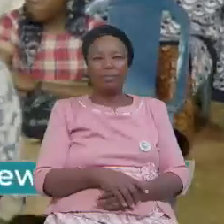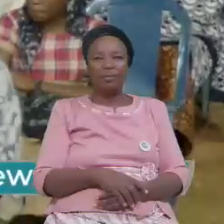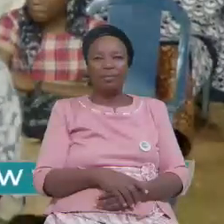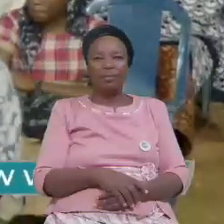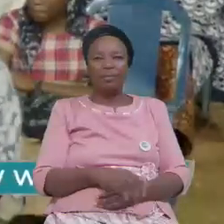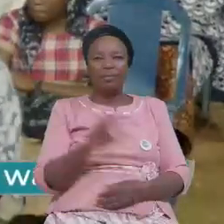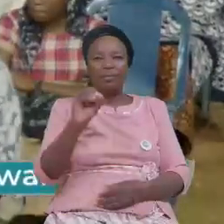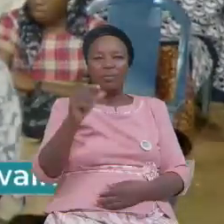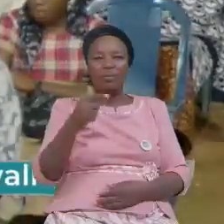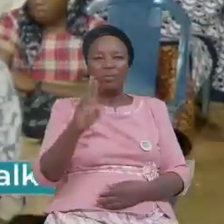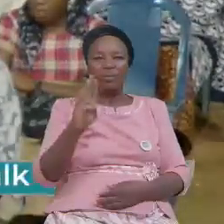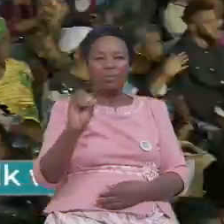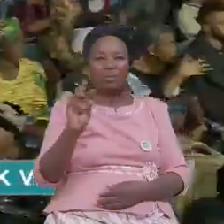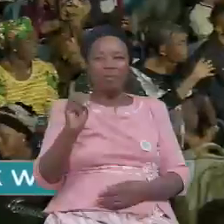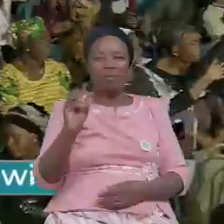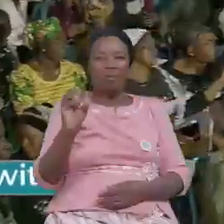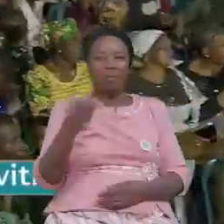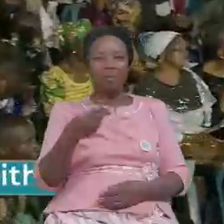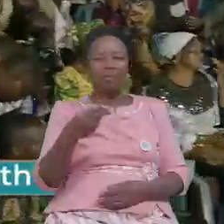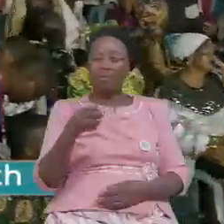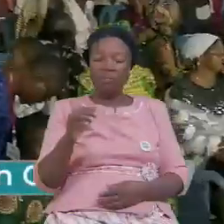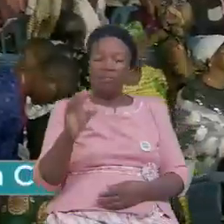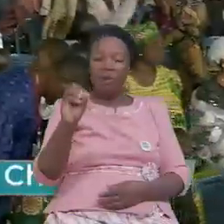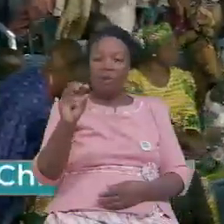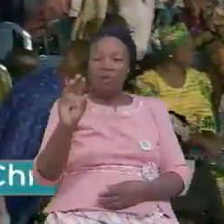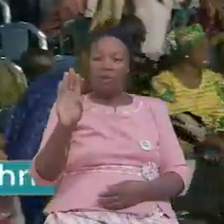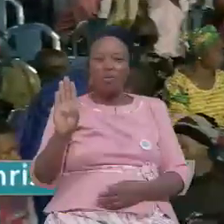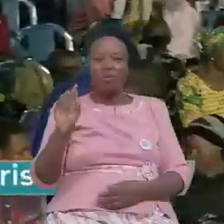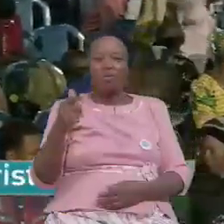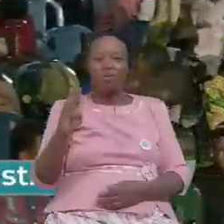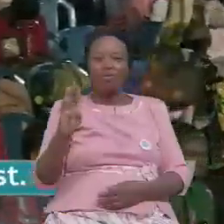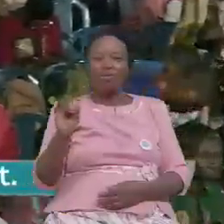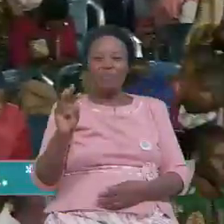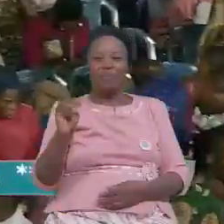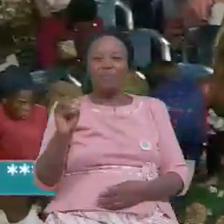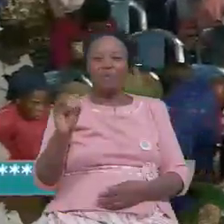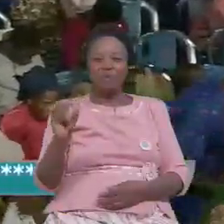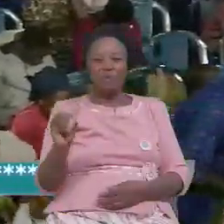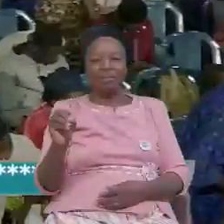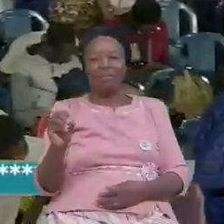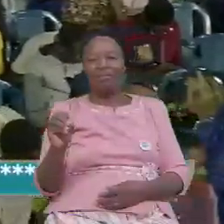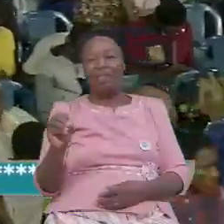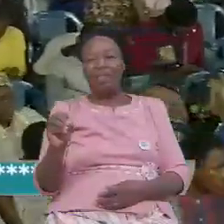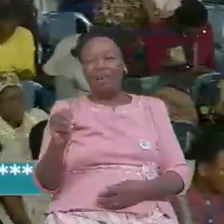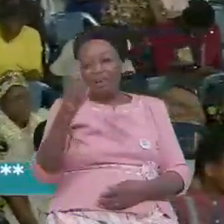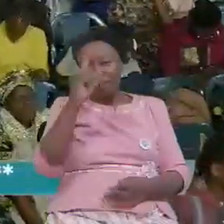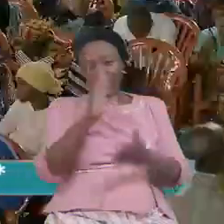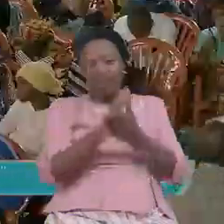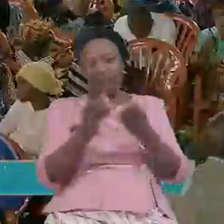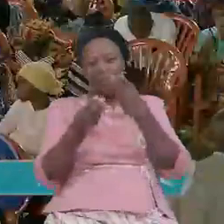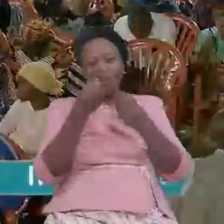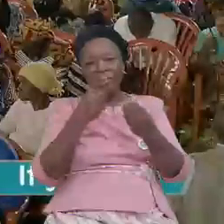Ogbomosho Believers Banquet comes up on Sunday, 6th of